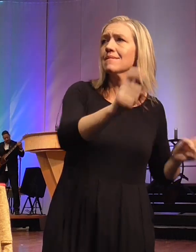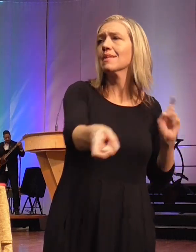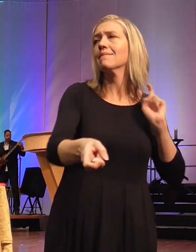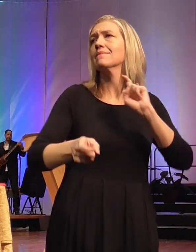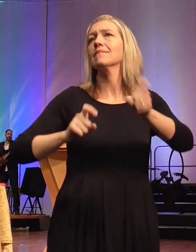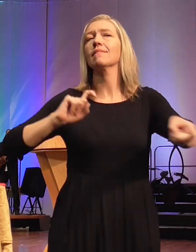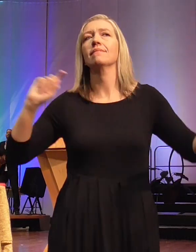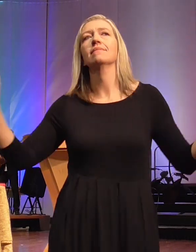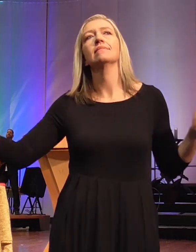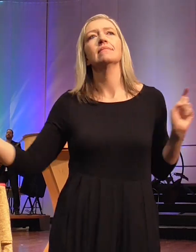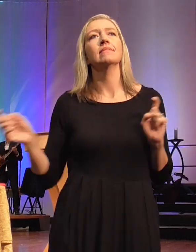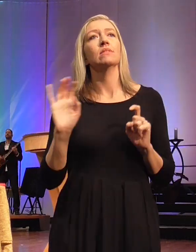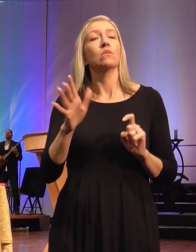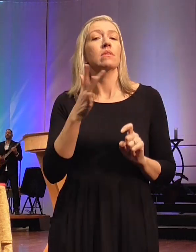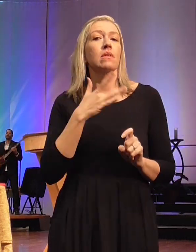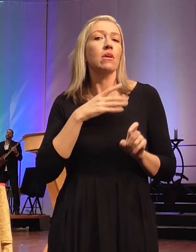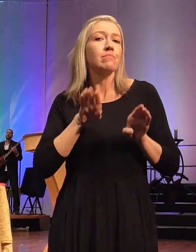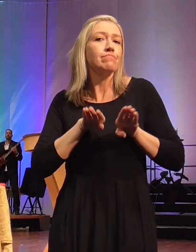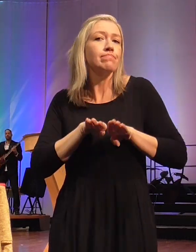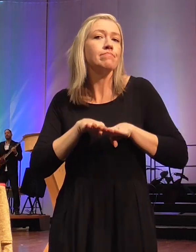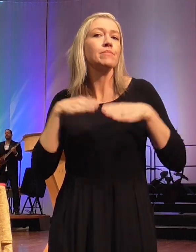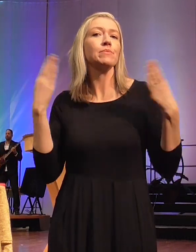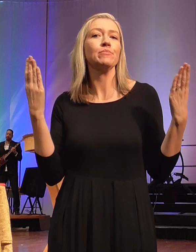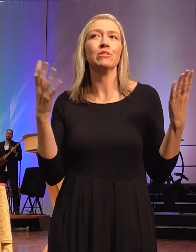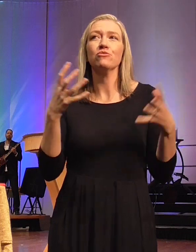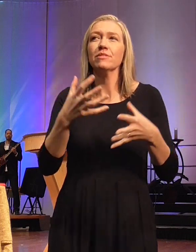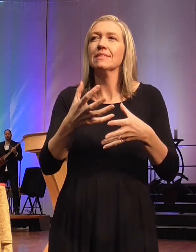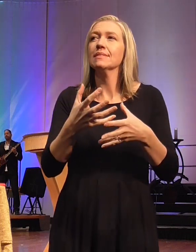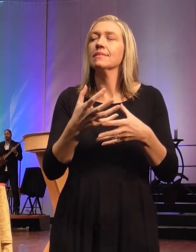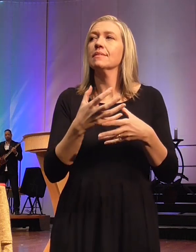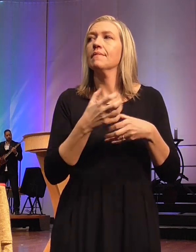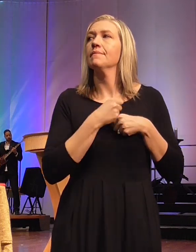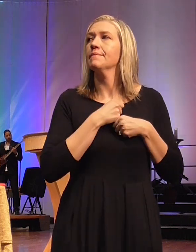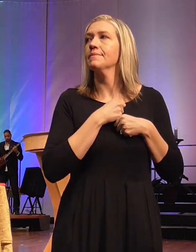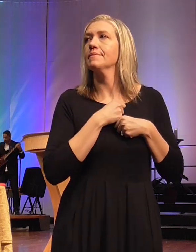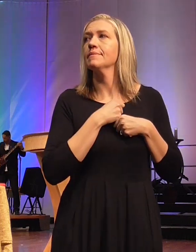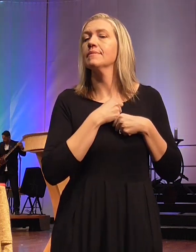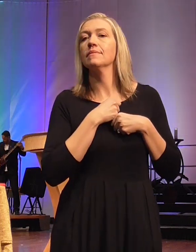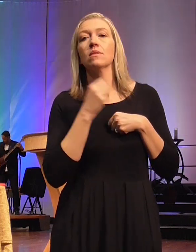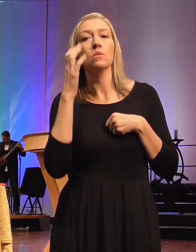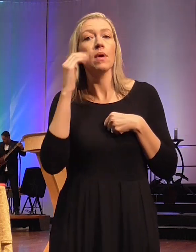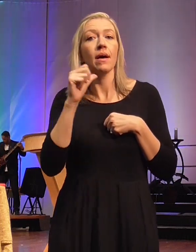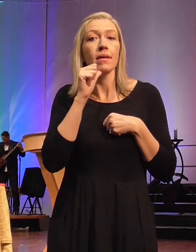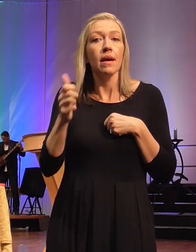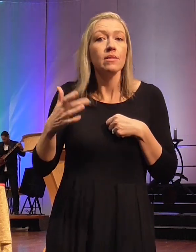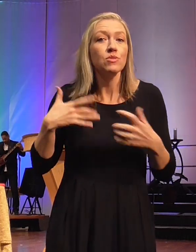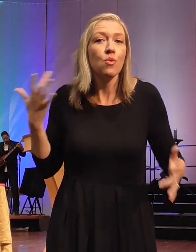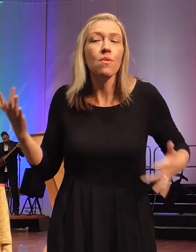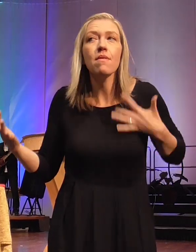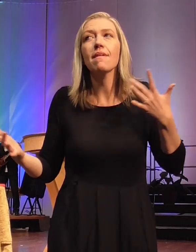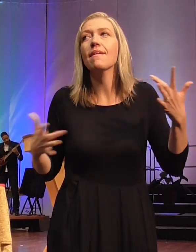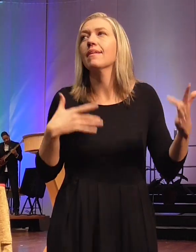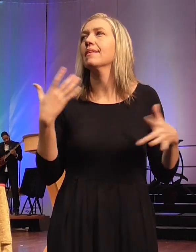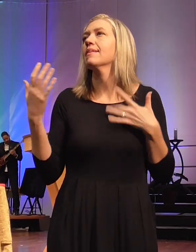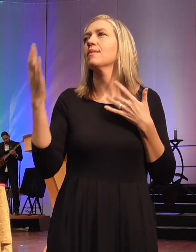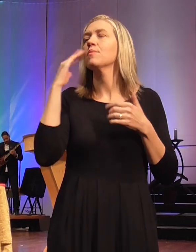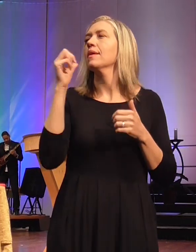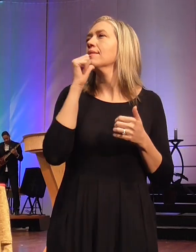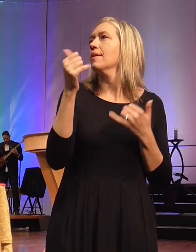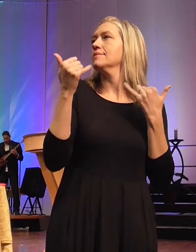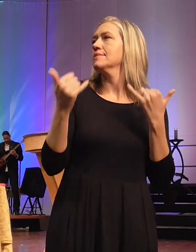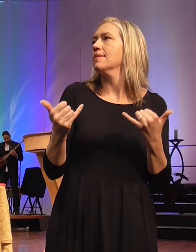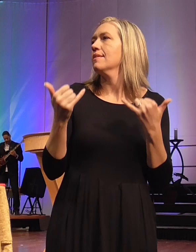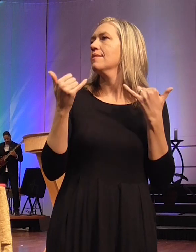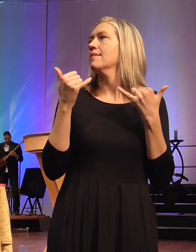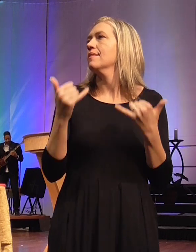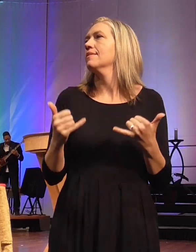it away. Open your heart and receive. Why not joy? Why not